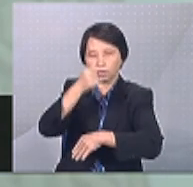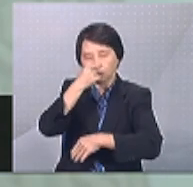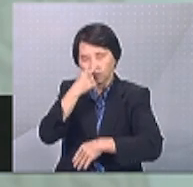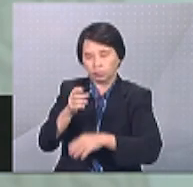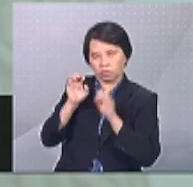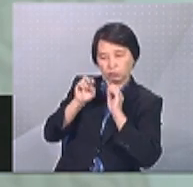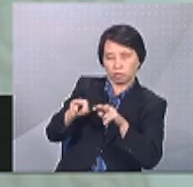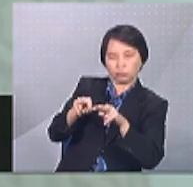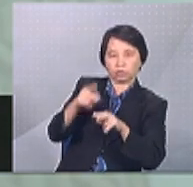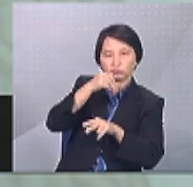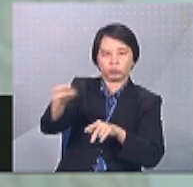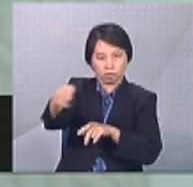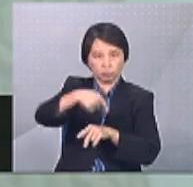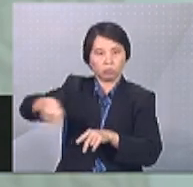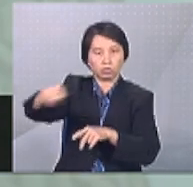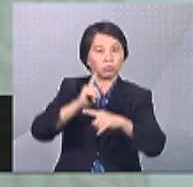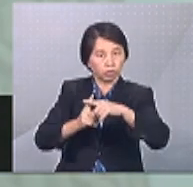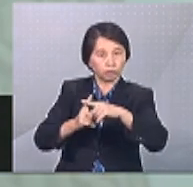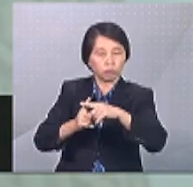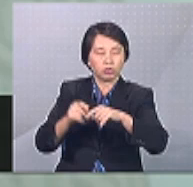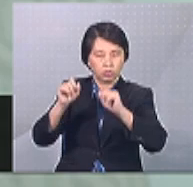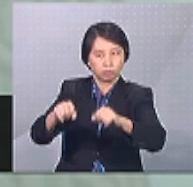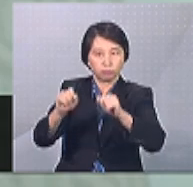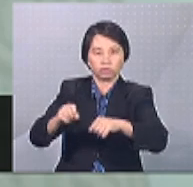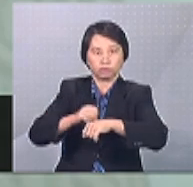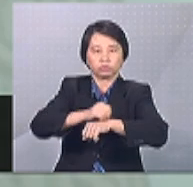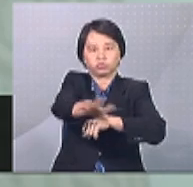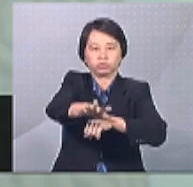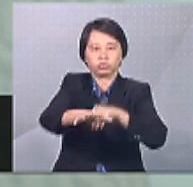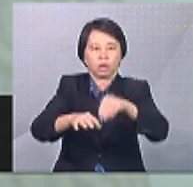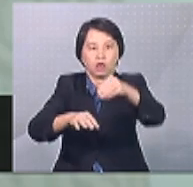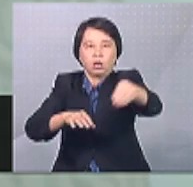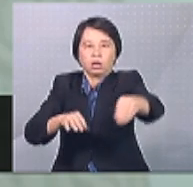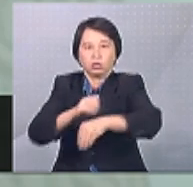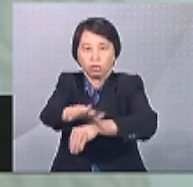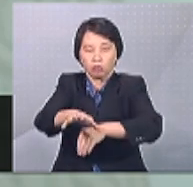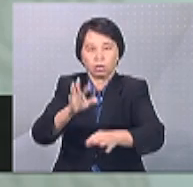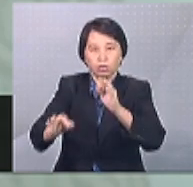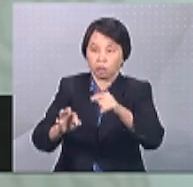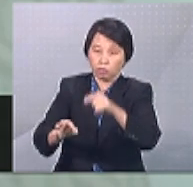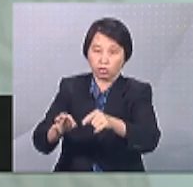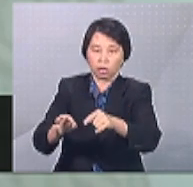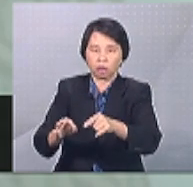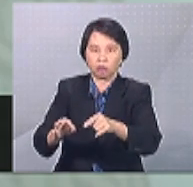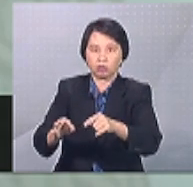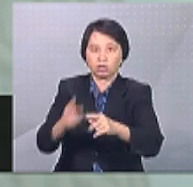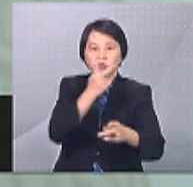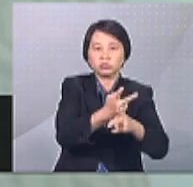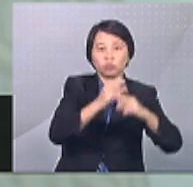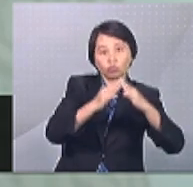them. Because they have a probability they can actually infect another person if they are being kept at home